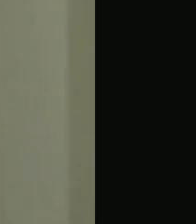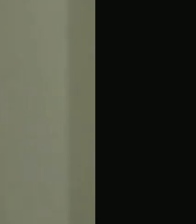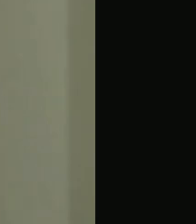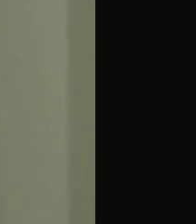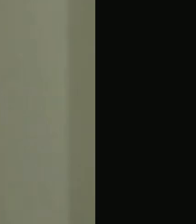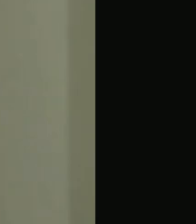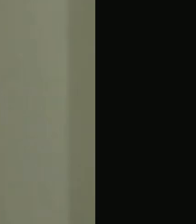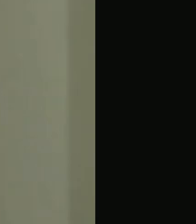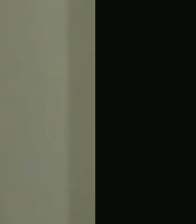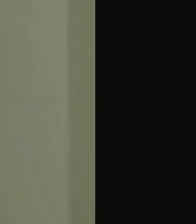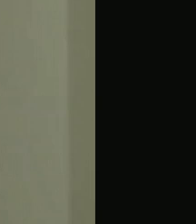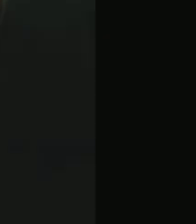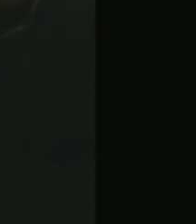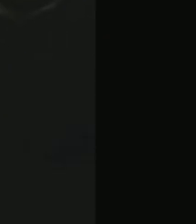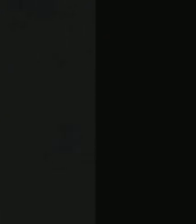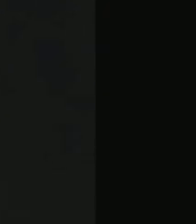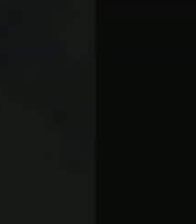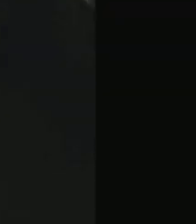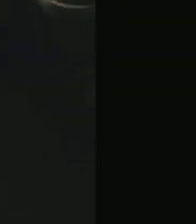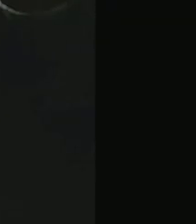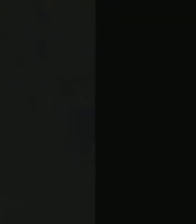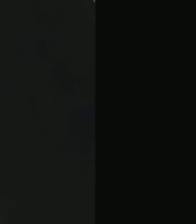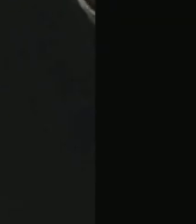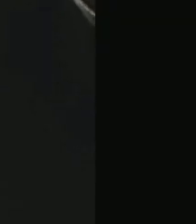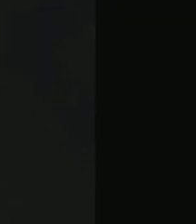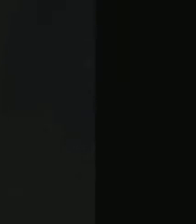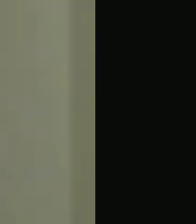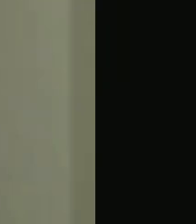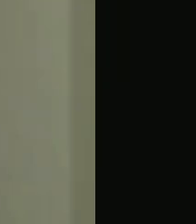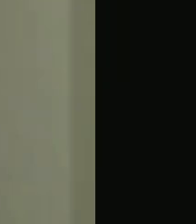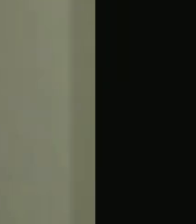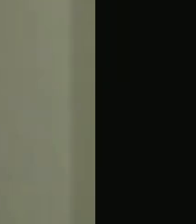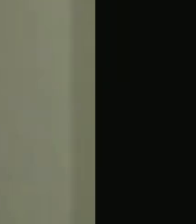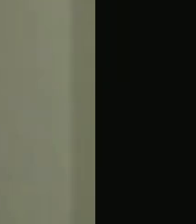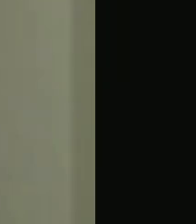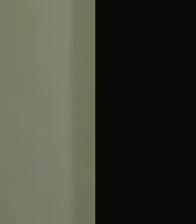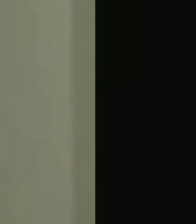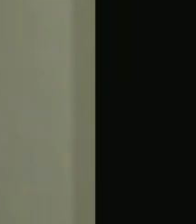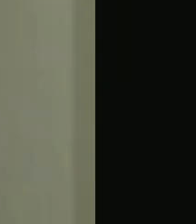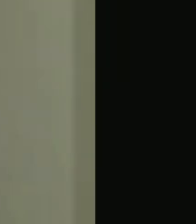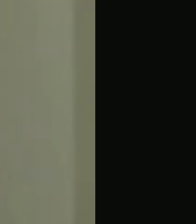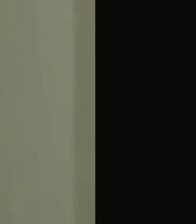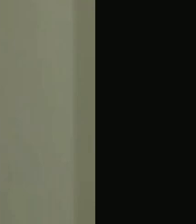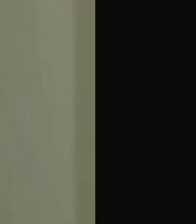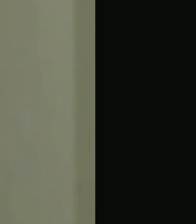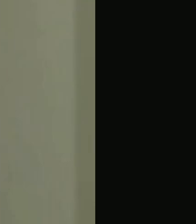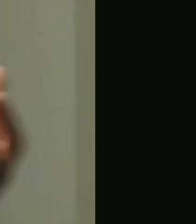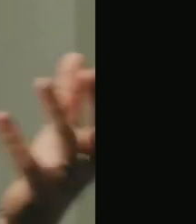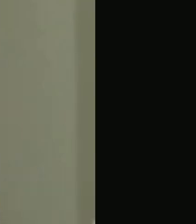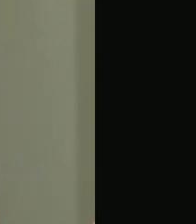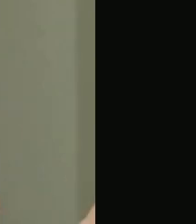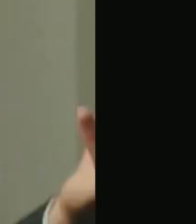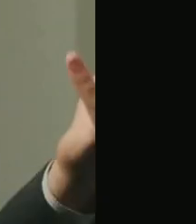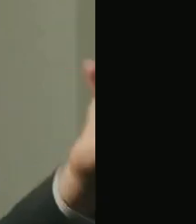the heart of government decision-making. So they have to think human rights before they act. That's where charters play their critical role. They